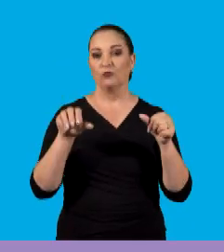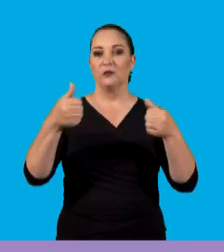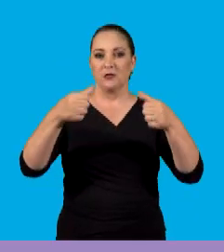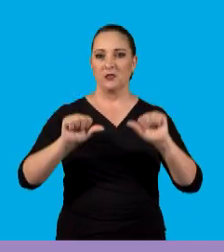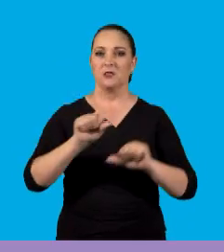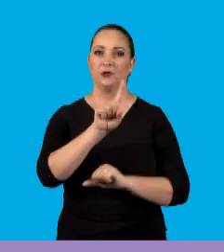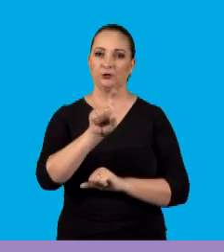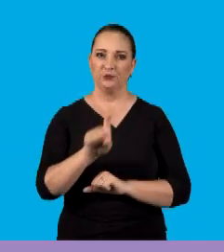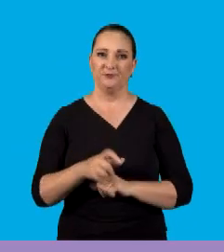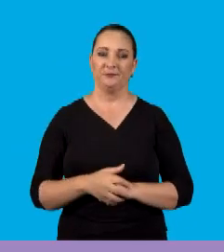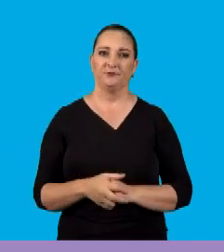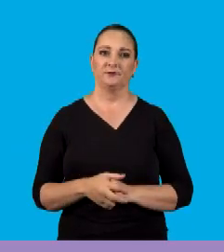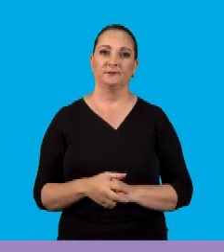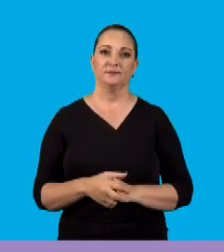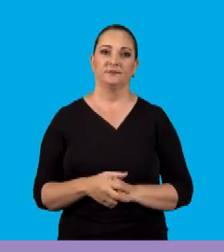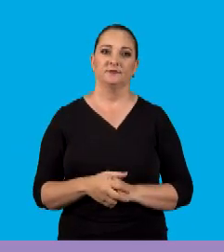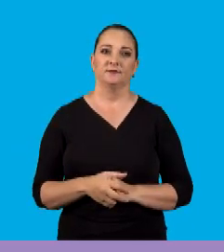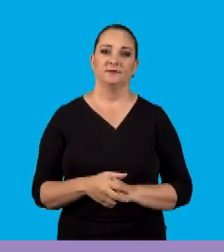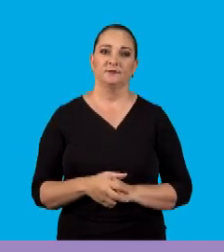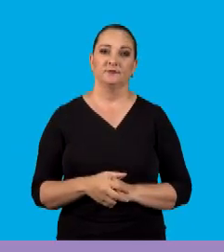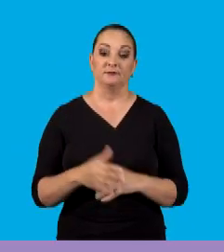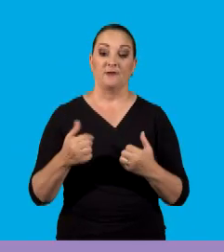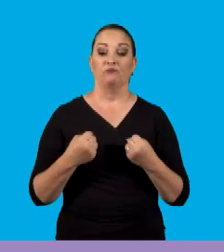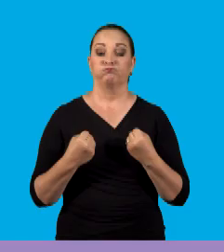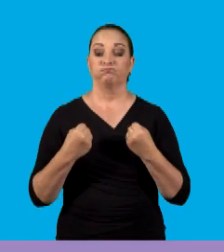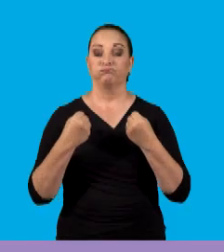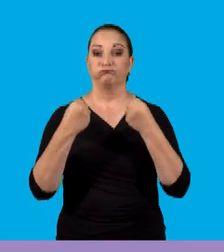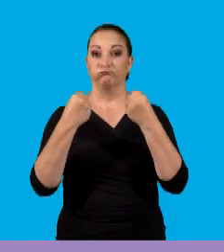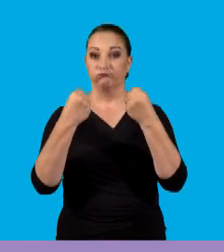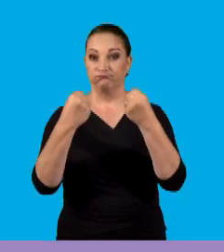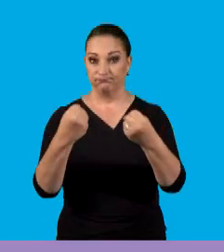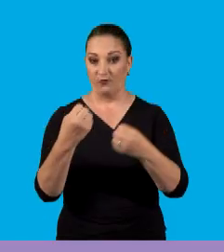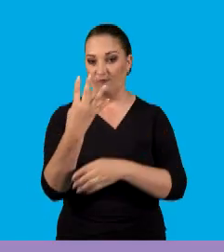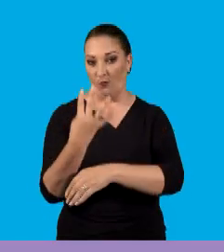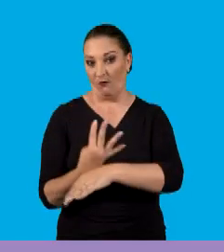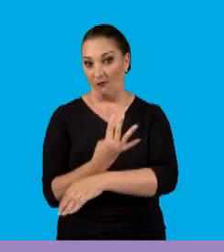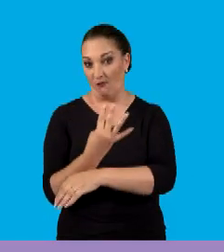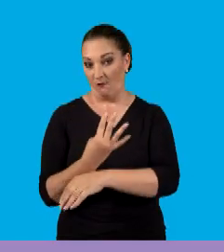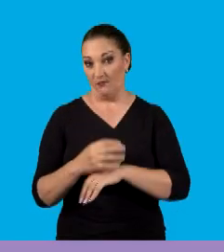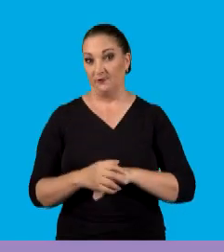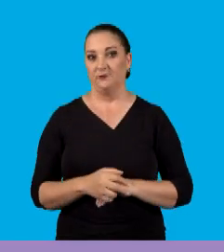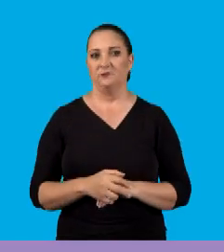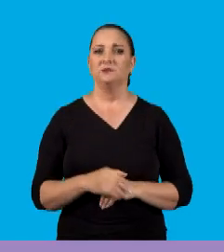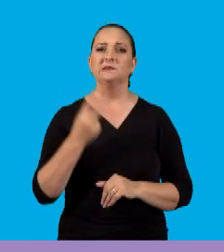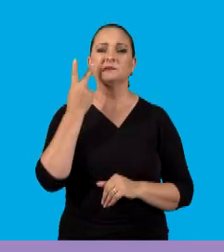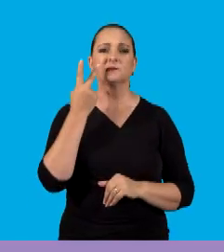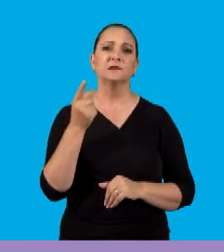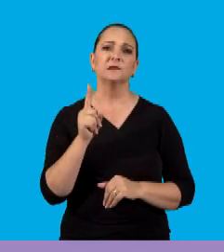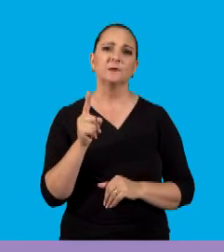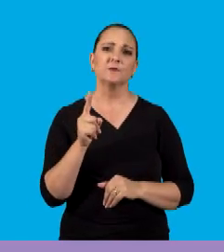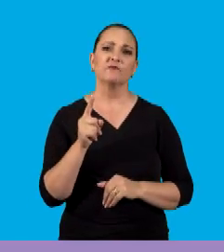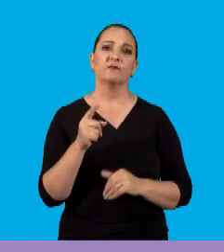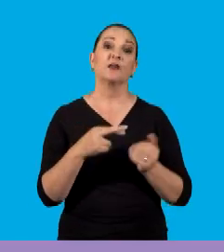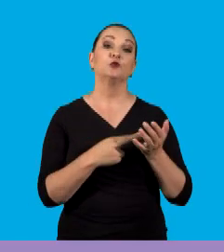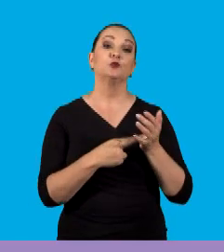So we are looking at the graph here representing the distance traveled by a car in 4 hours. So we can see that the distance